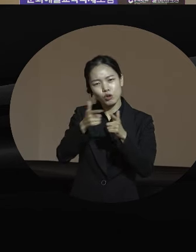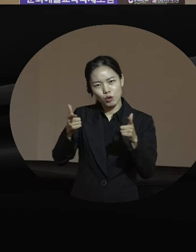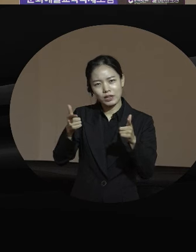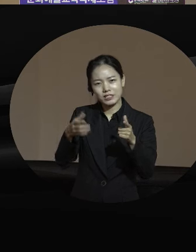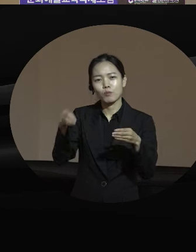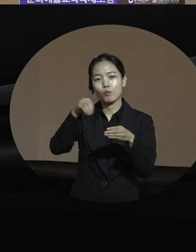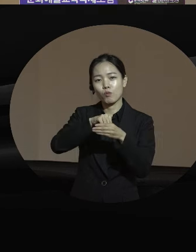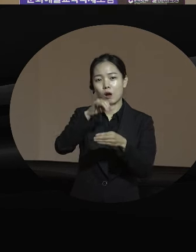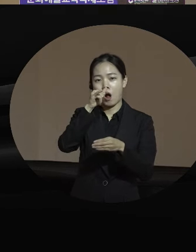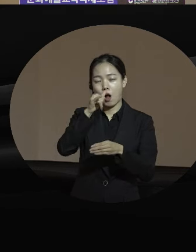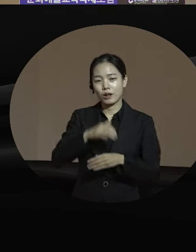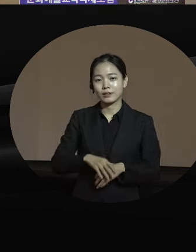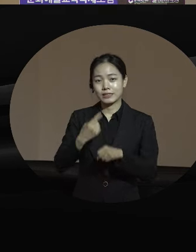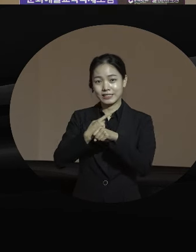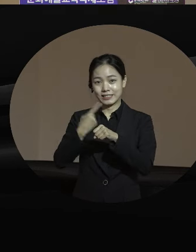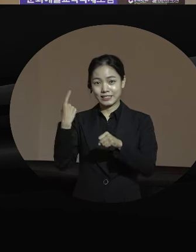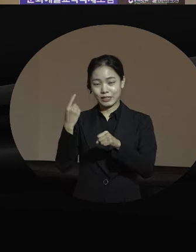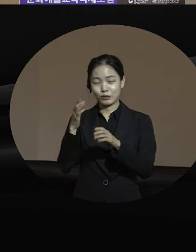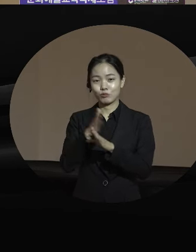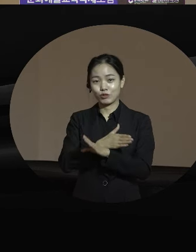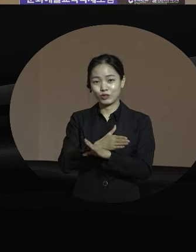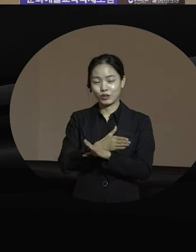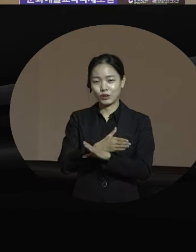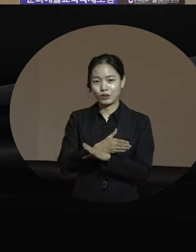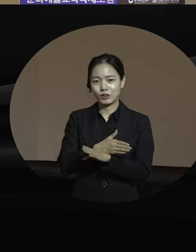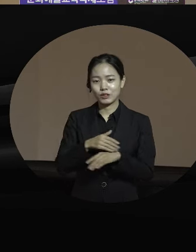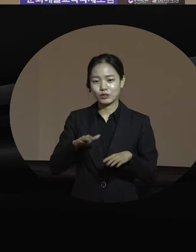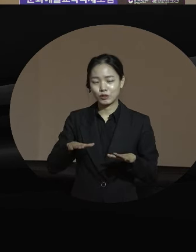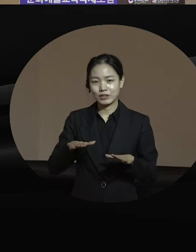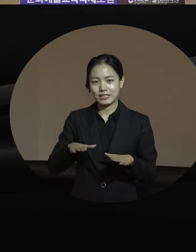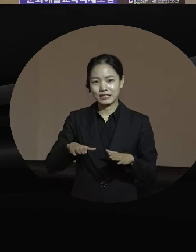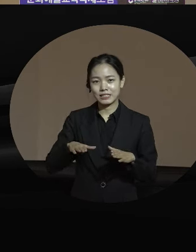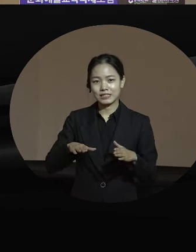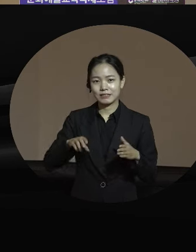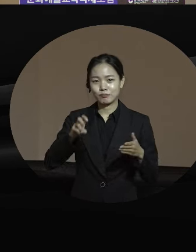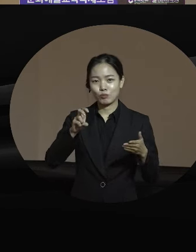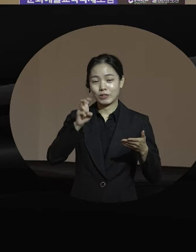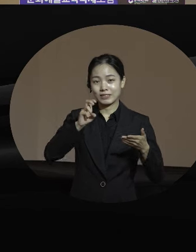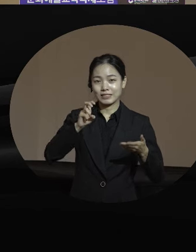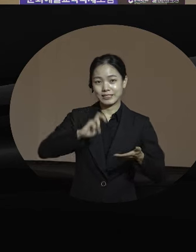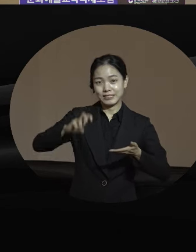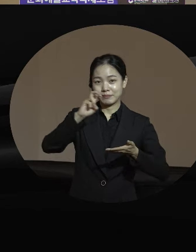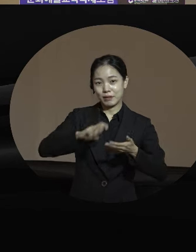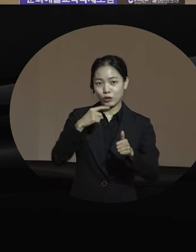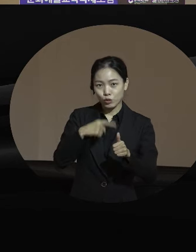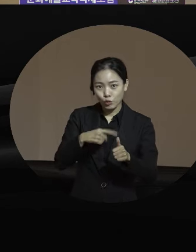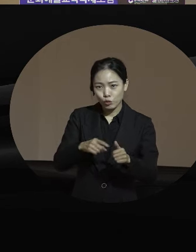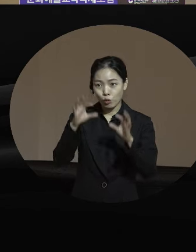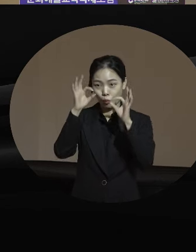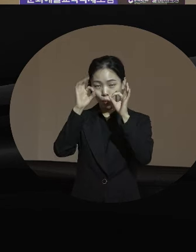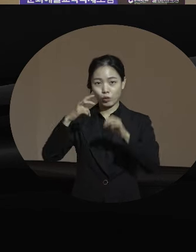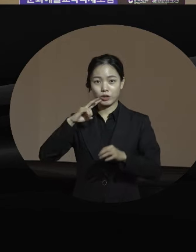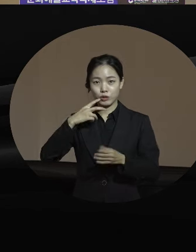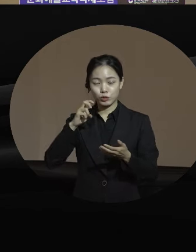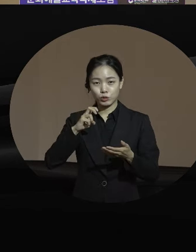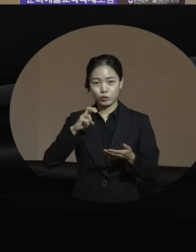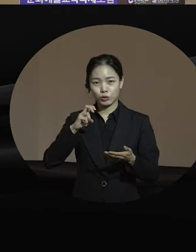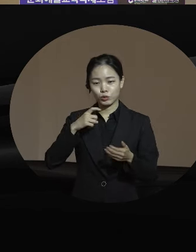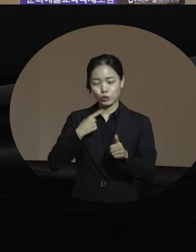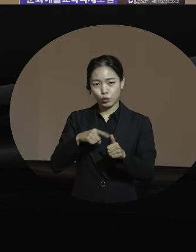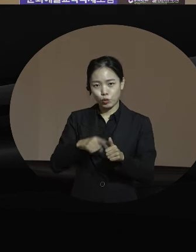national visions for music education, visual arts education, and performing arts education. The initiative for the work